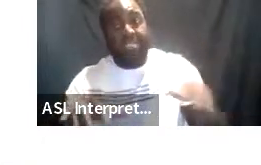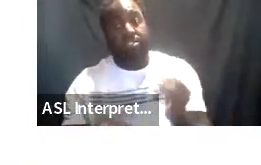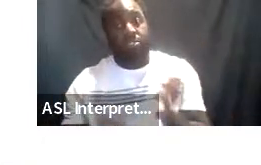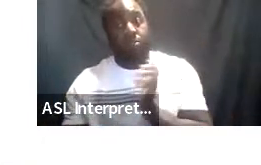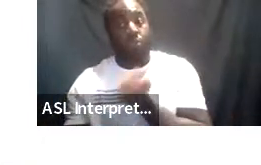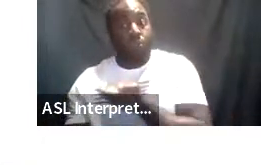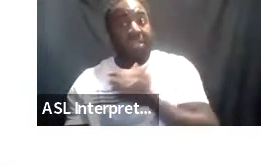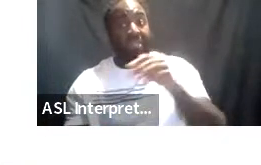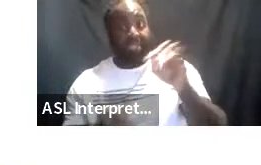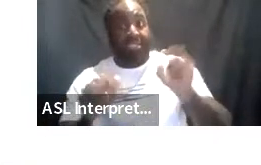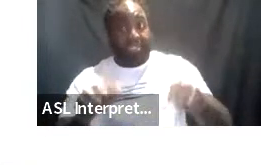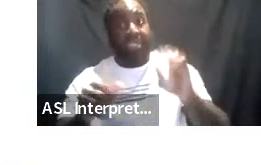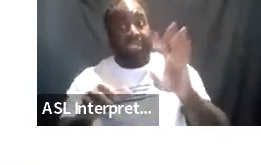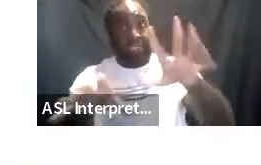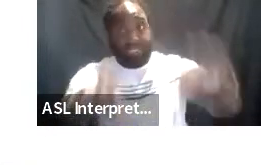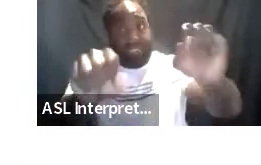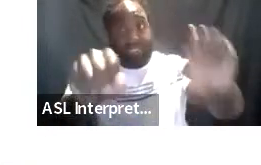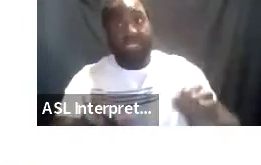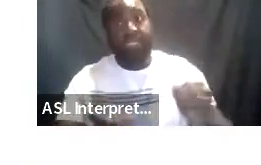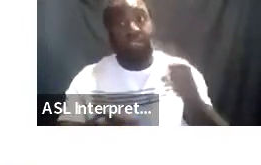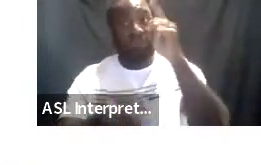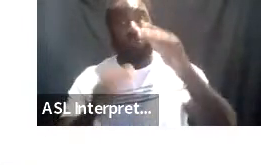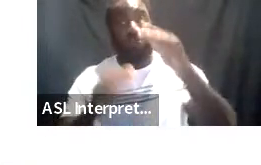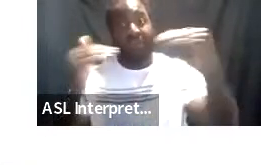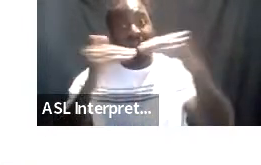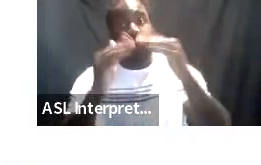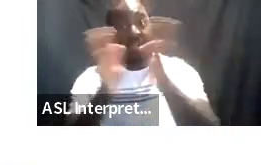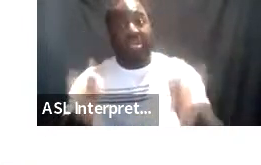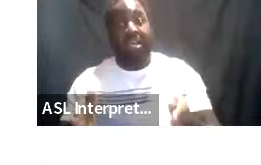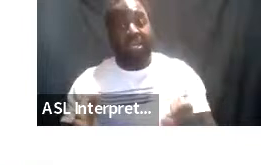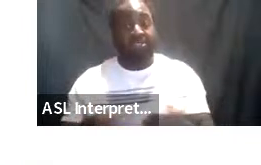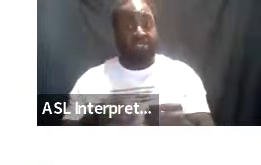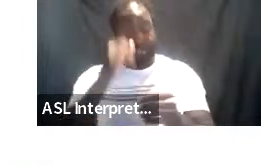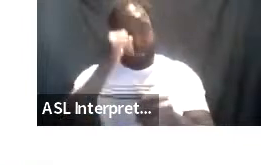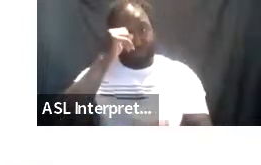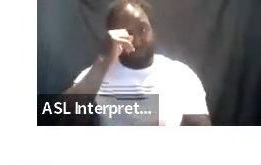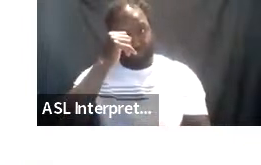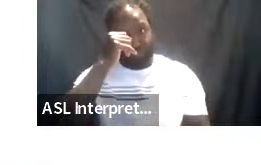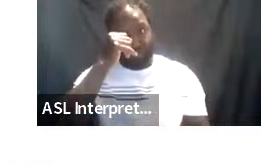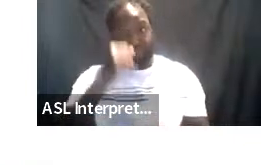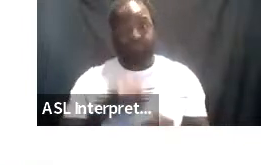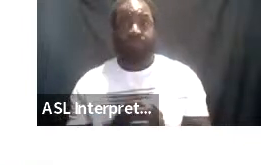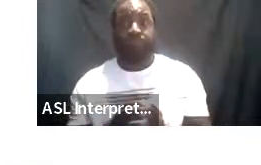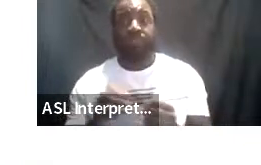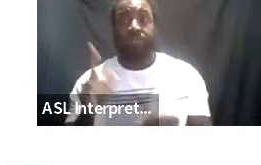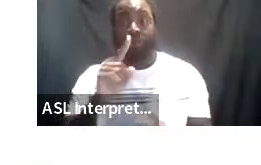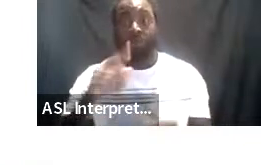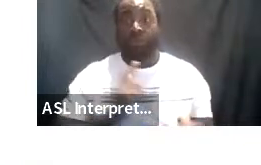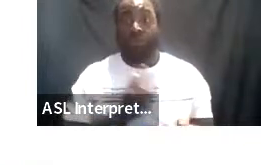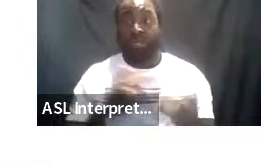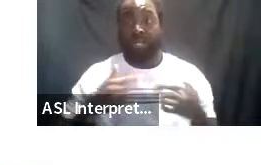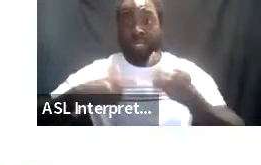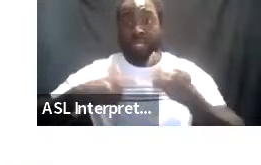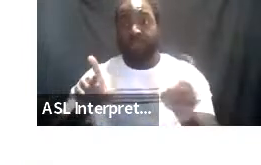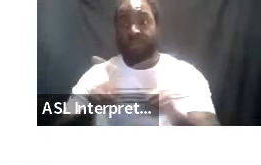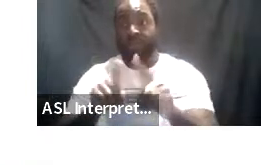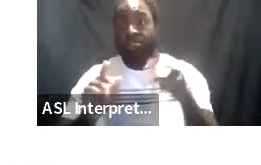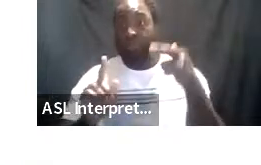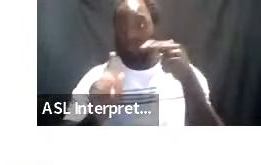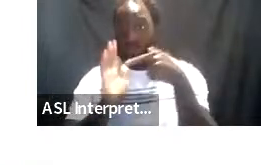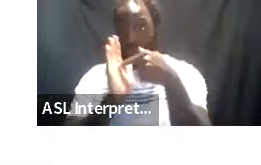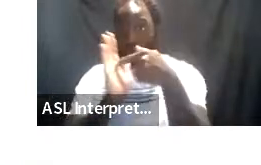can take to further fair housing strategies and principles. Where We Live also